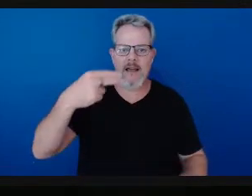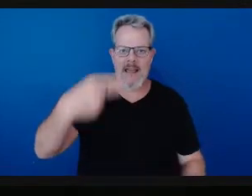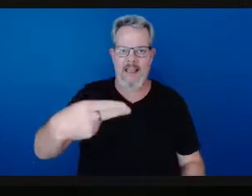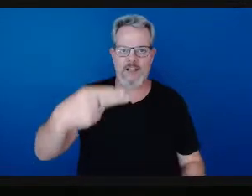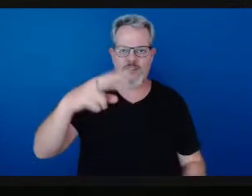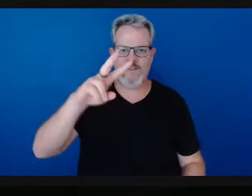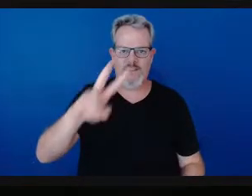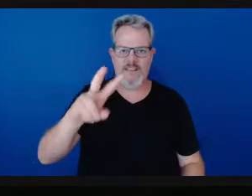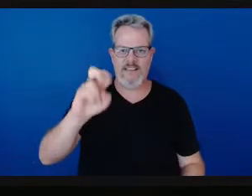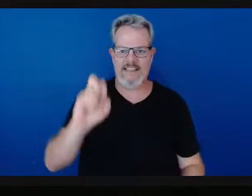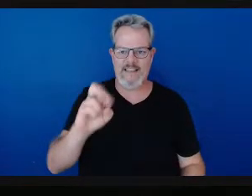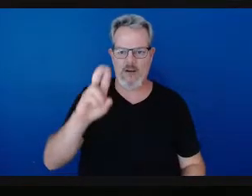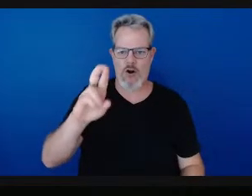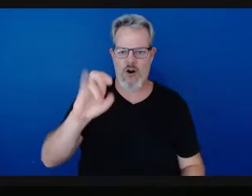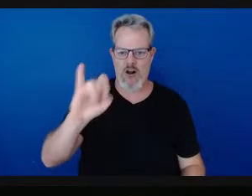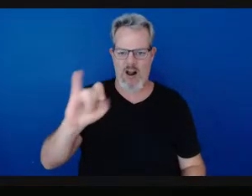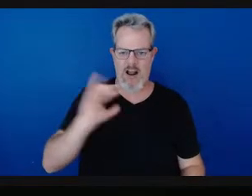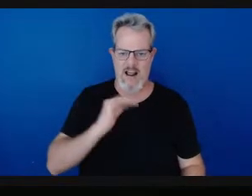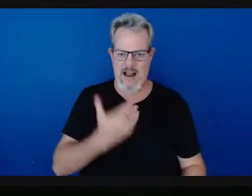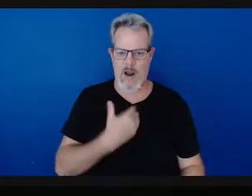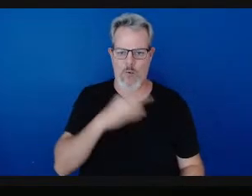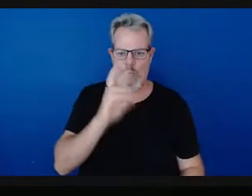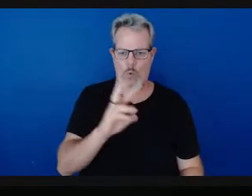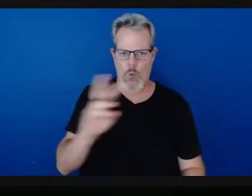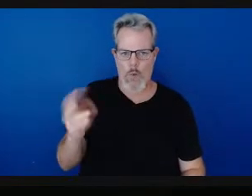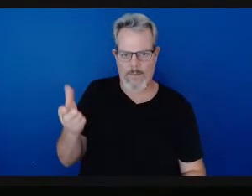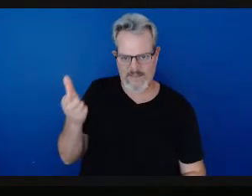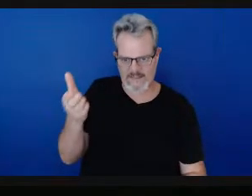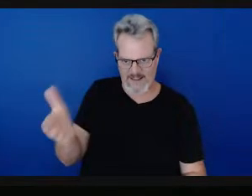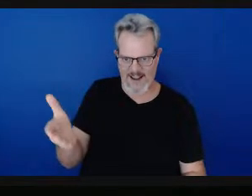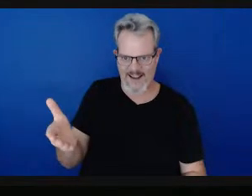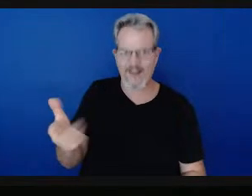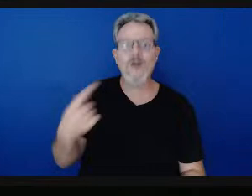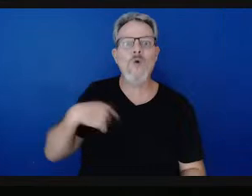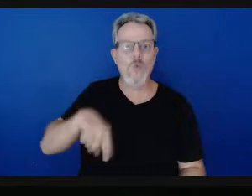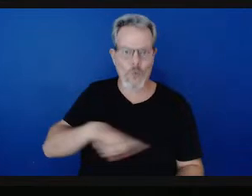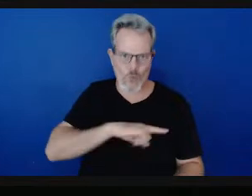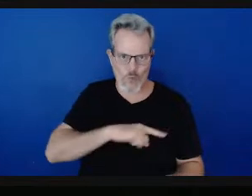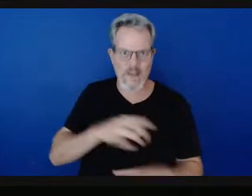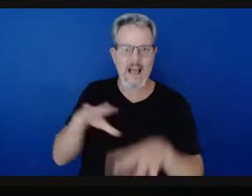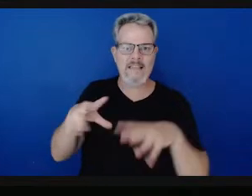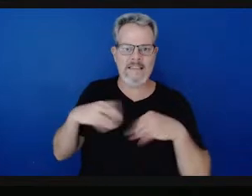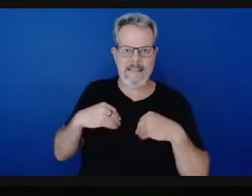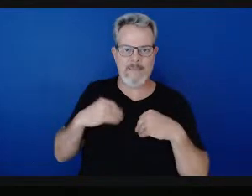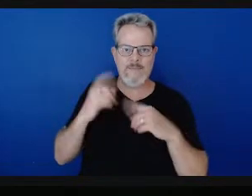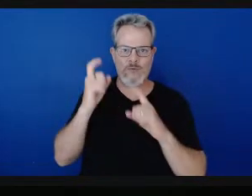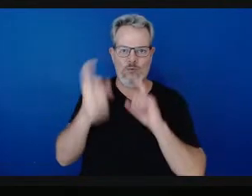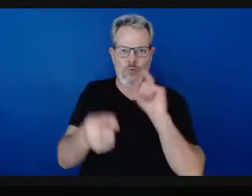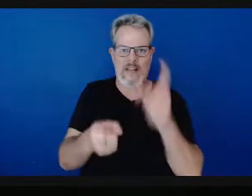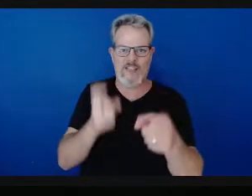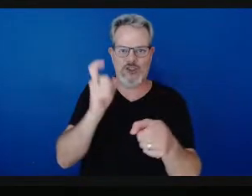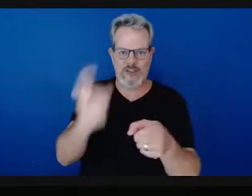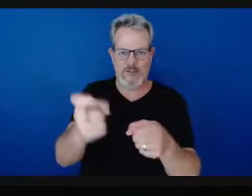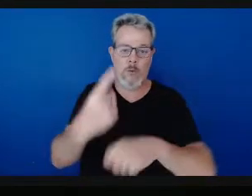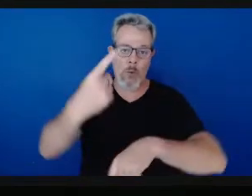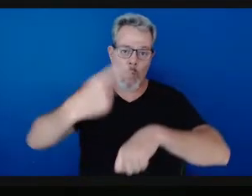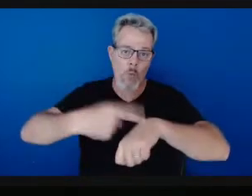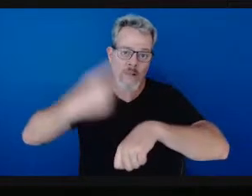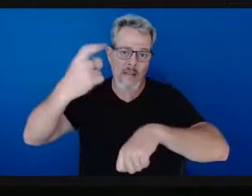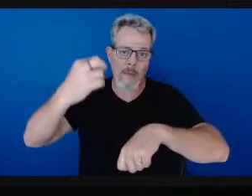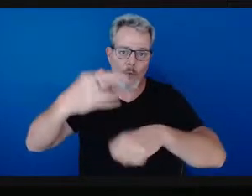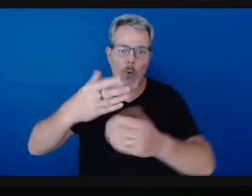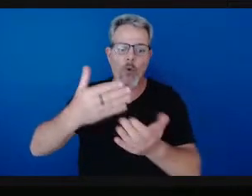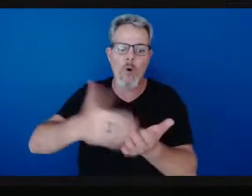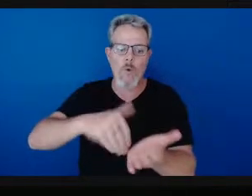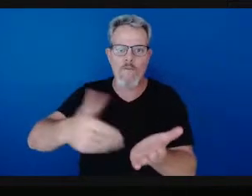Institute website, hvery.org. And that is where we also take donations. You can do either a single-time donation or a reoccurring